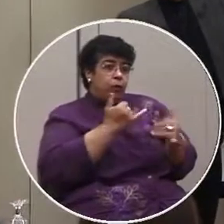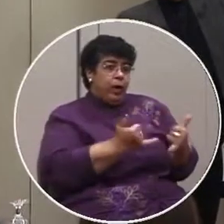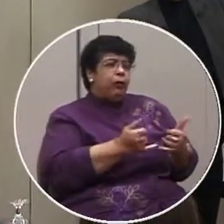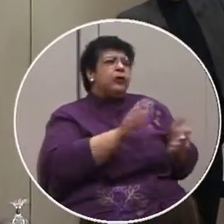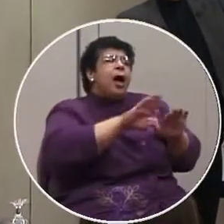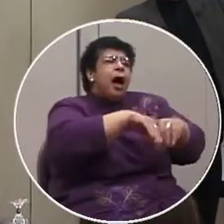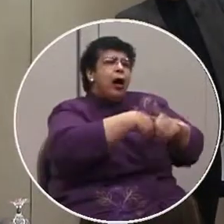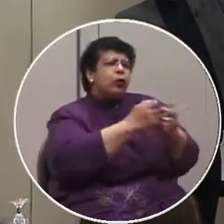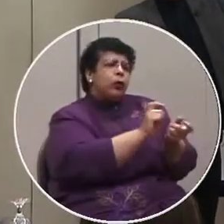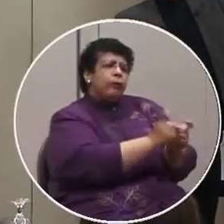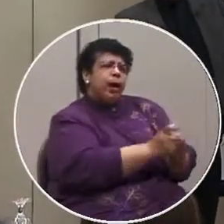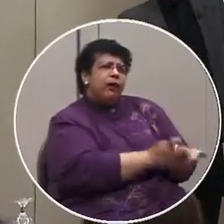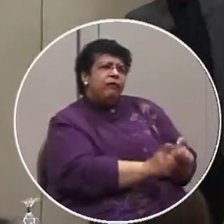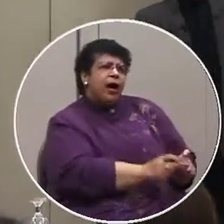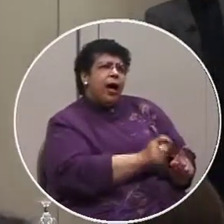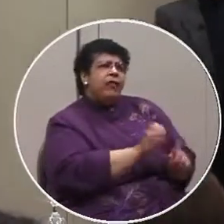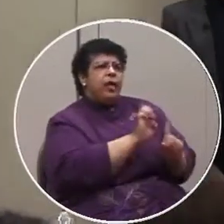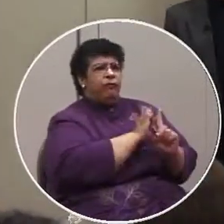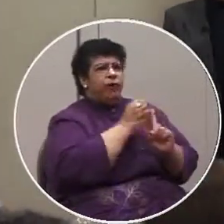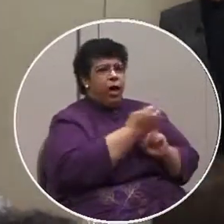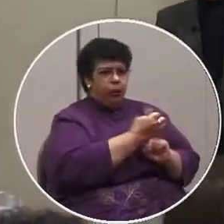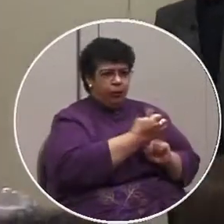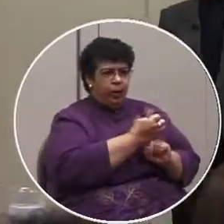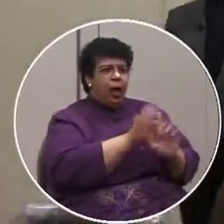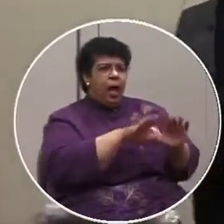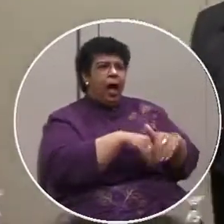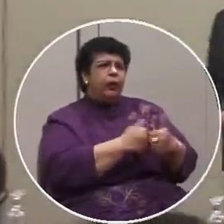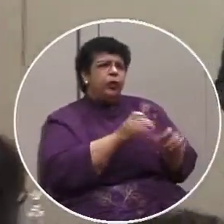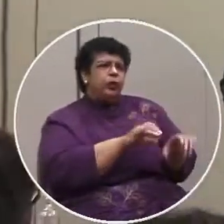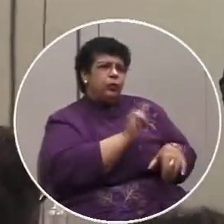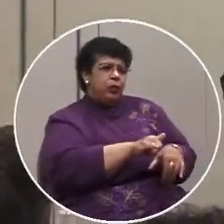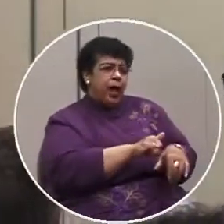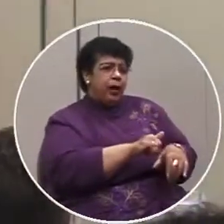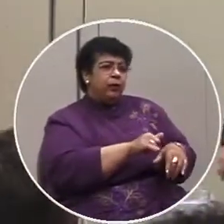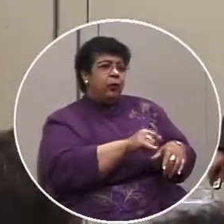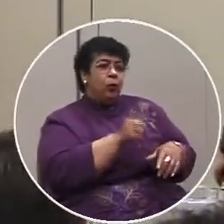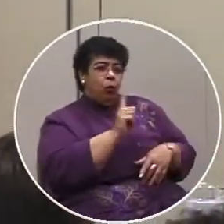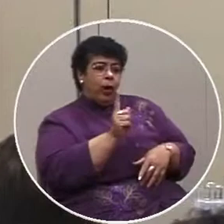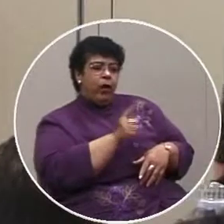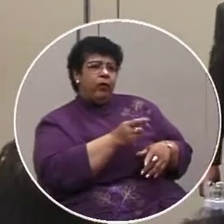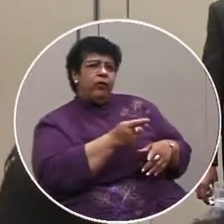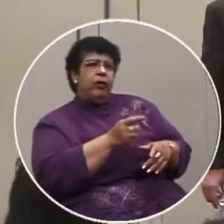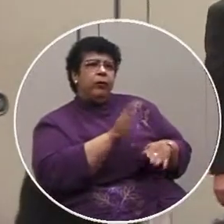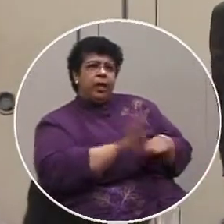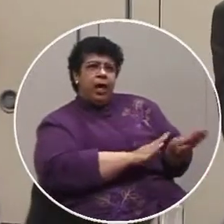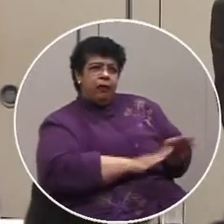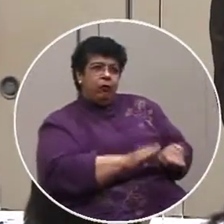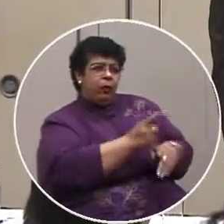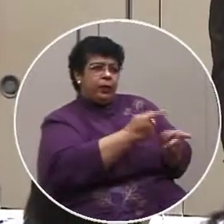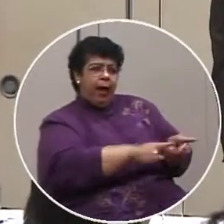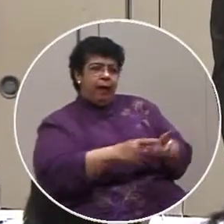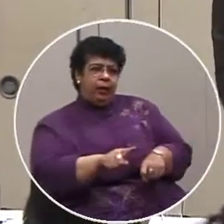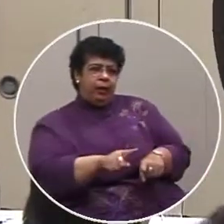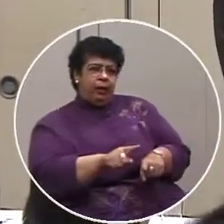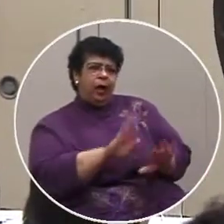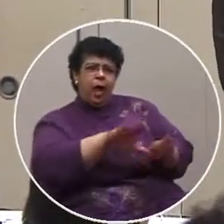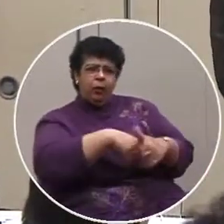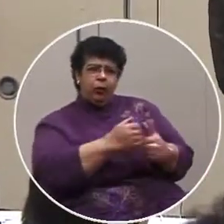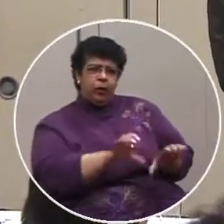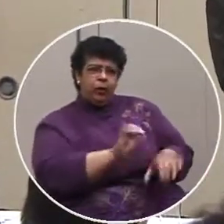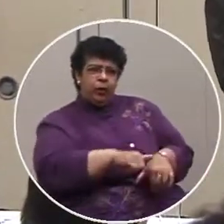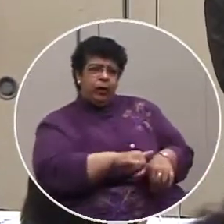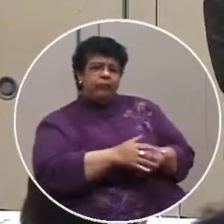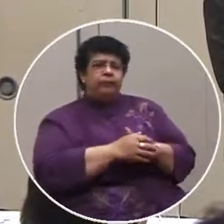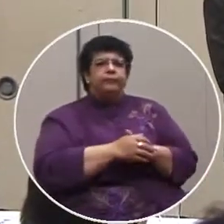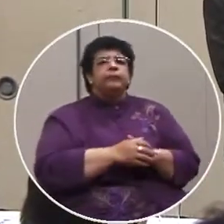modify the environment? How do we change the environment in which the behavior is occurring, changing the context? We